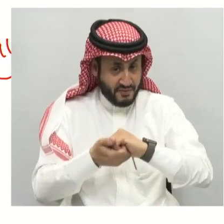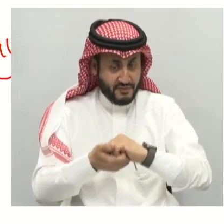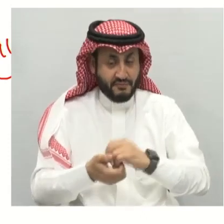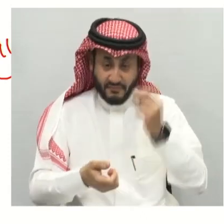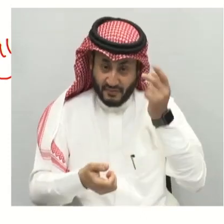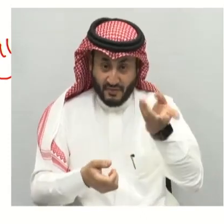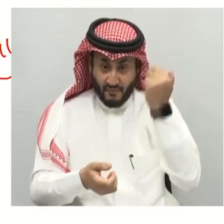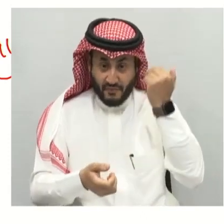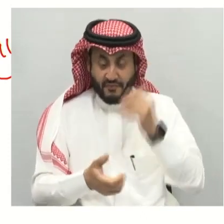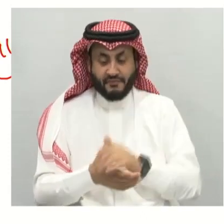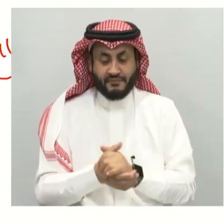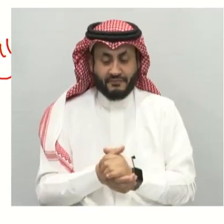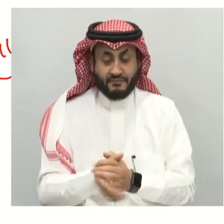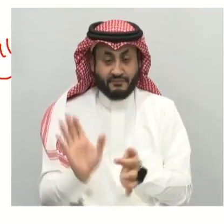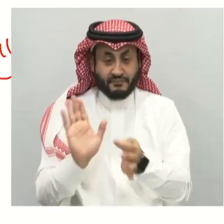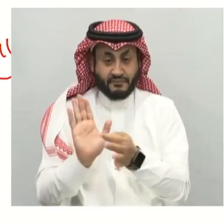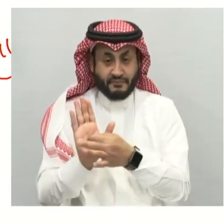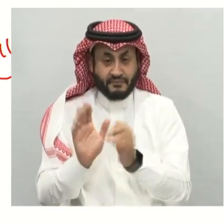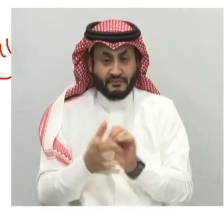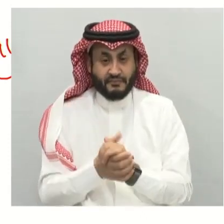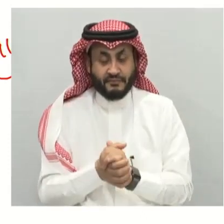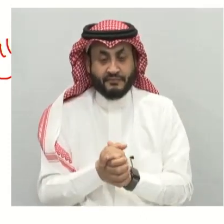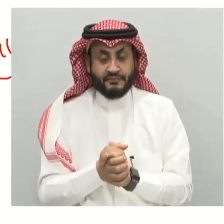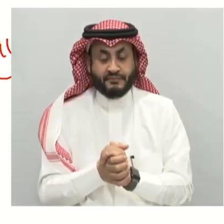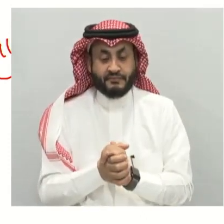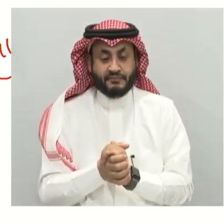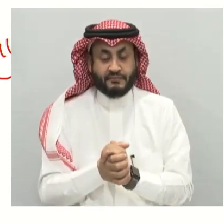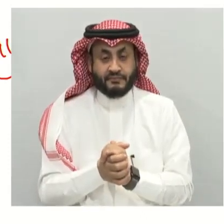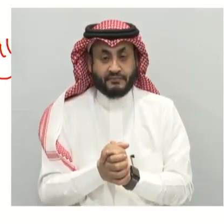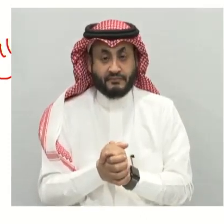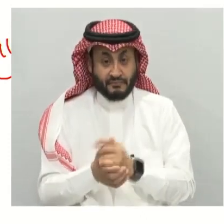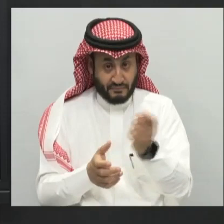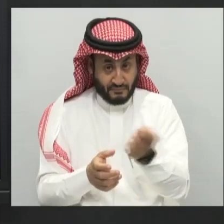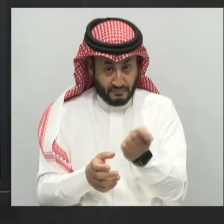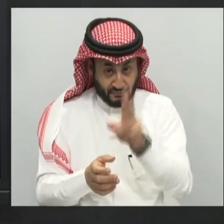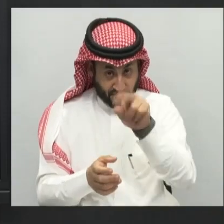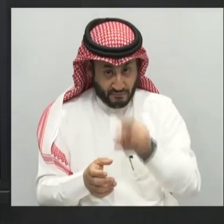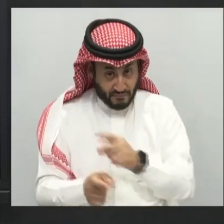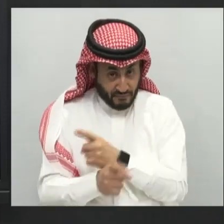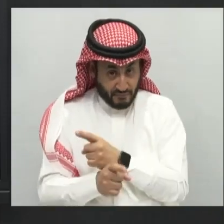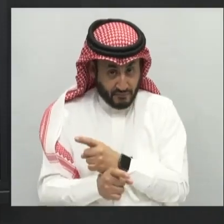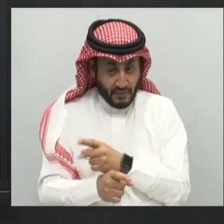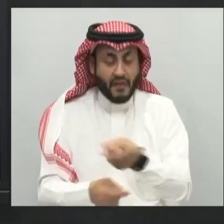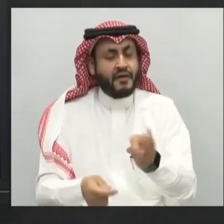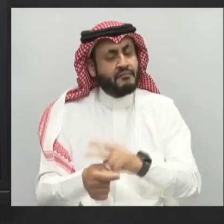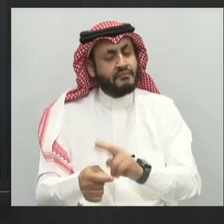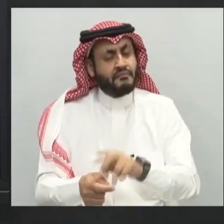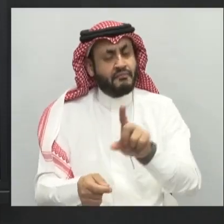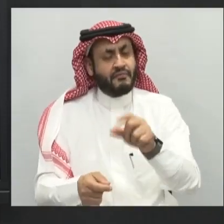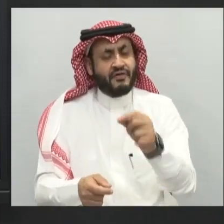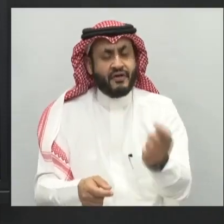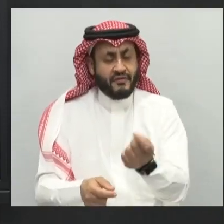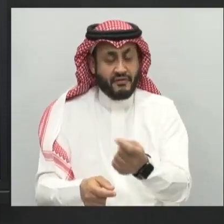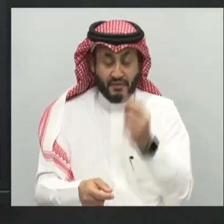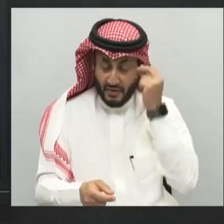Okay. Full stop. Are you writing with me? This is good practice, so you get used to writing